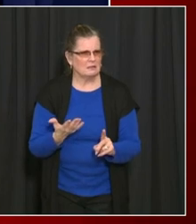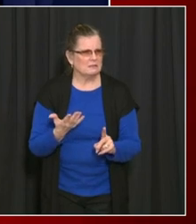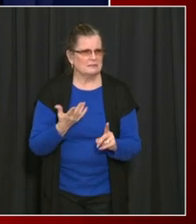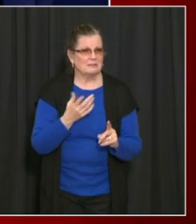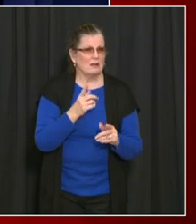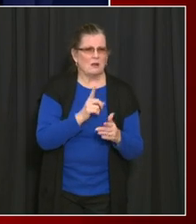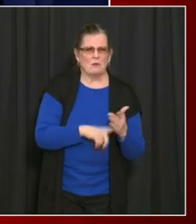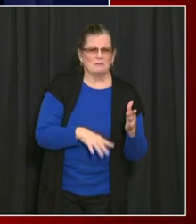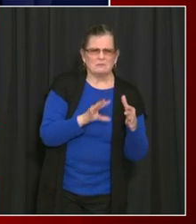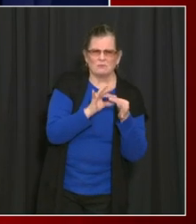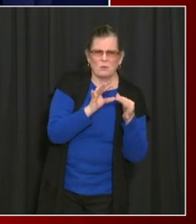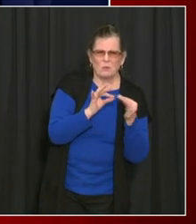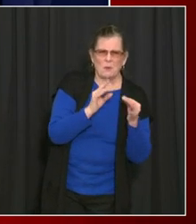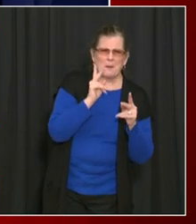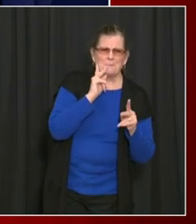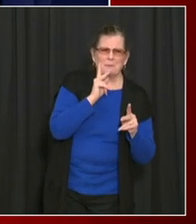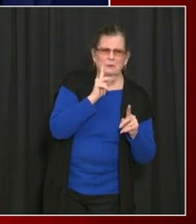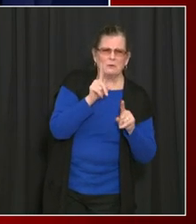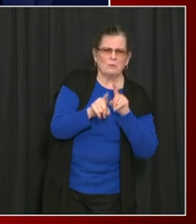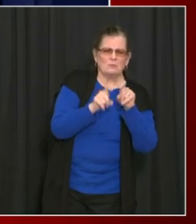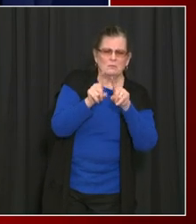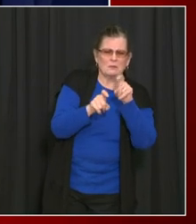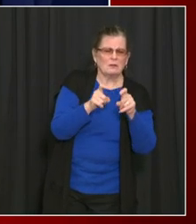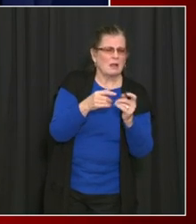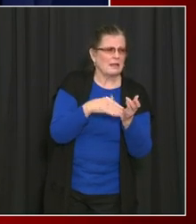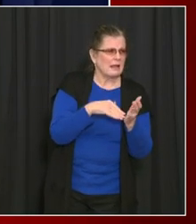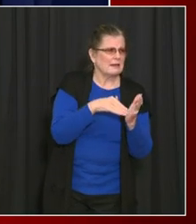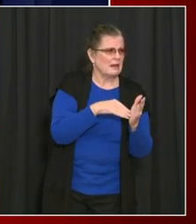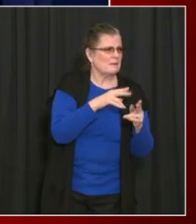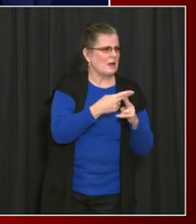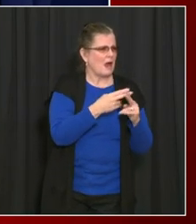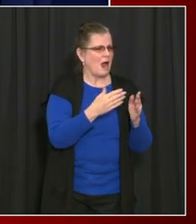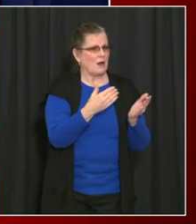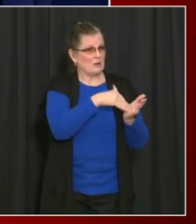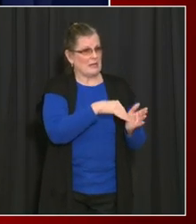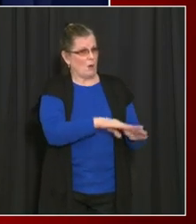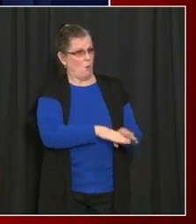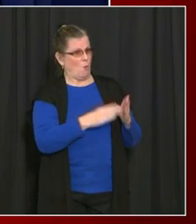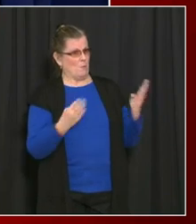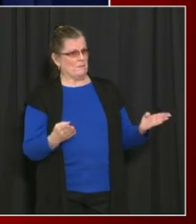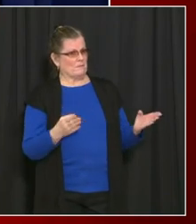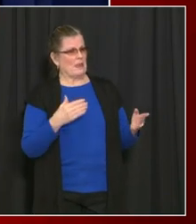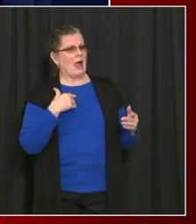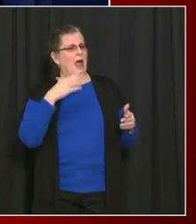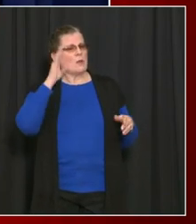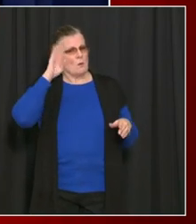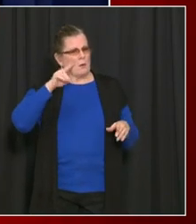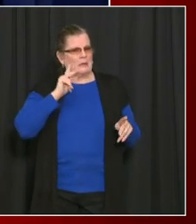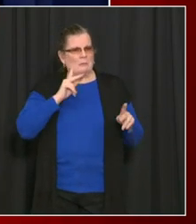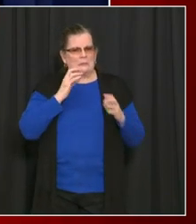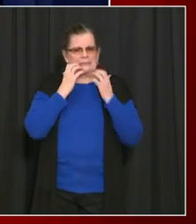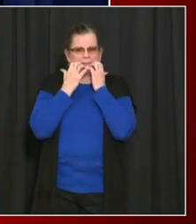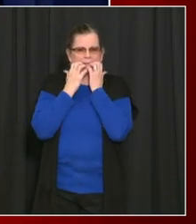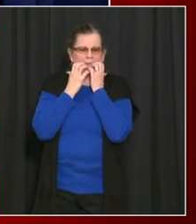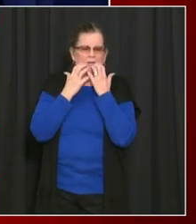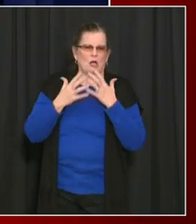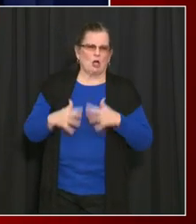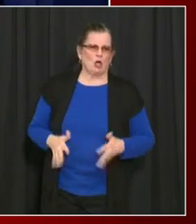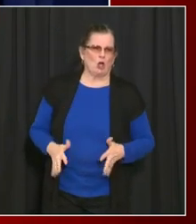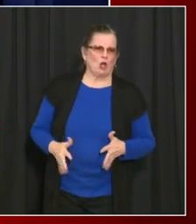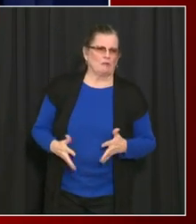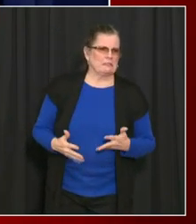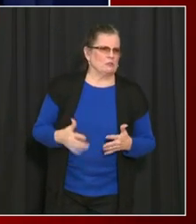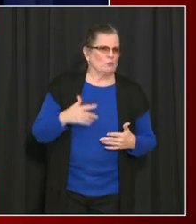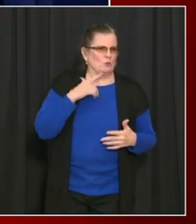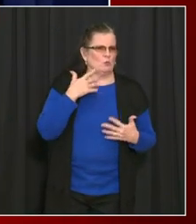about reopening and beginning on Friday? Well, we know people are nervous. I talk to people every day who are nervous. This